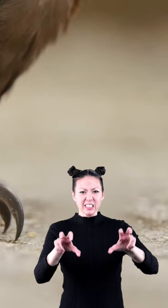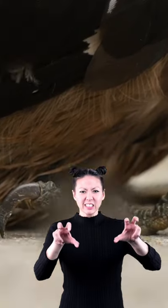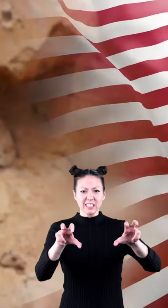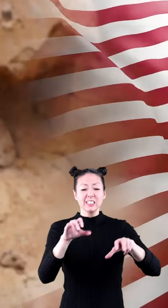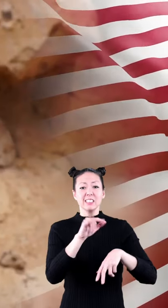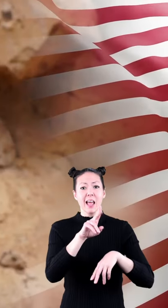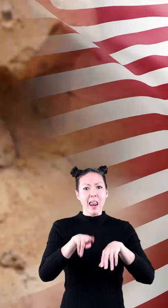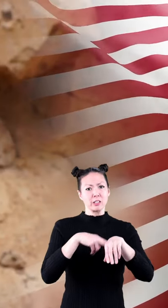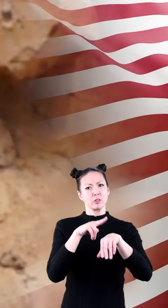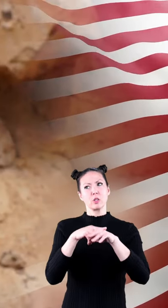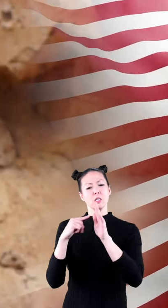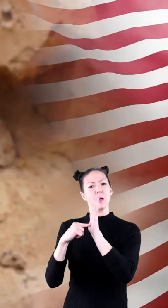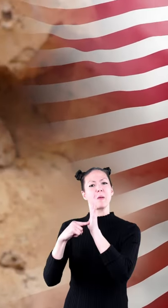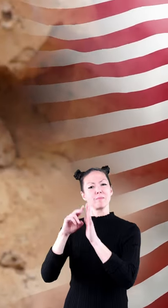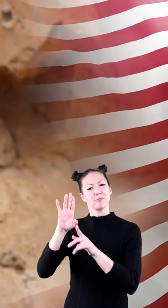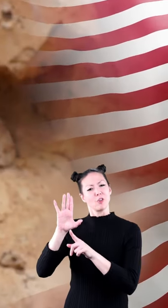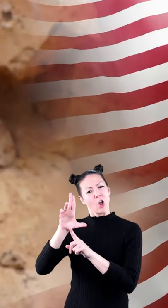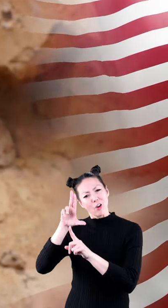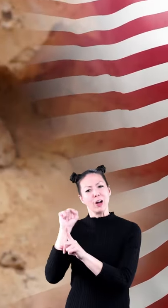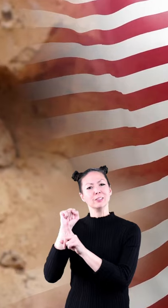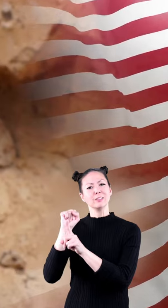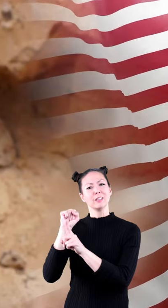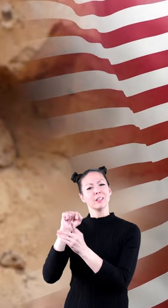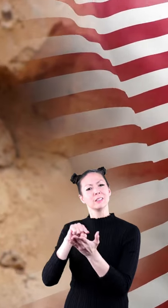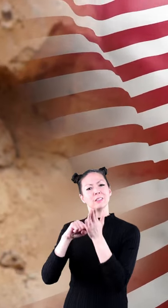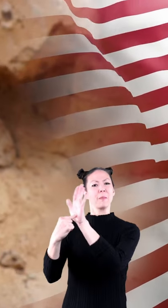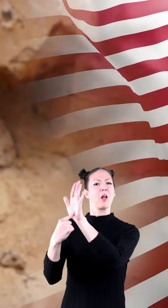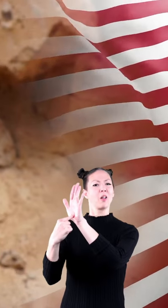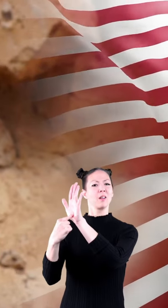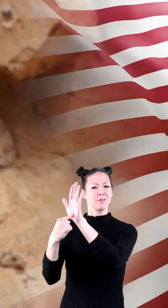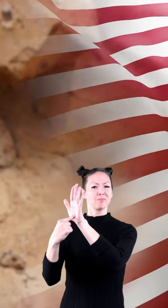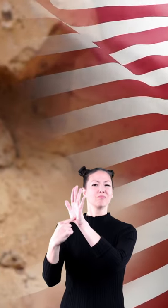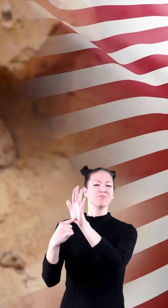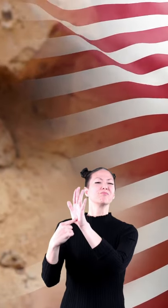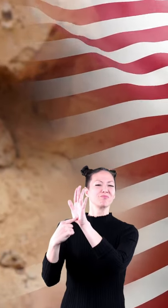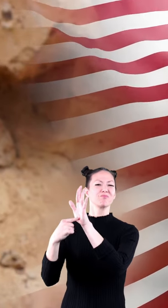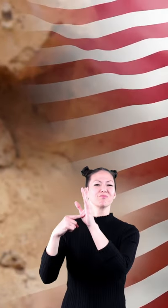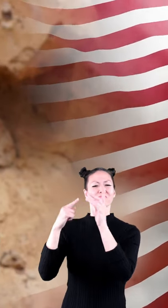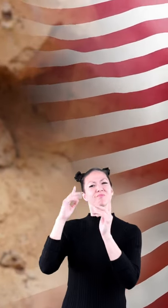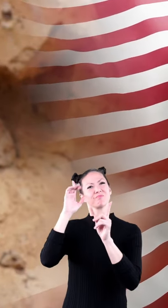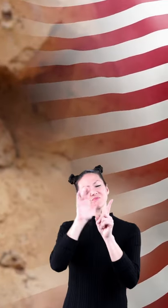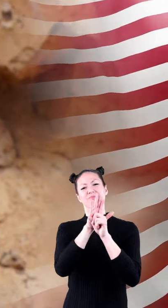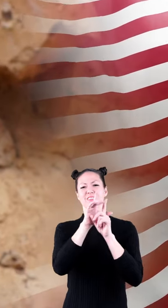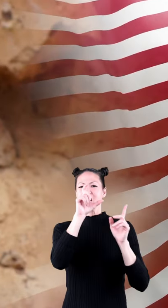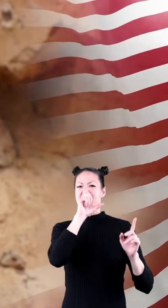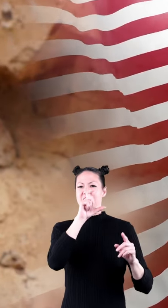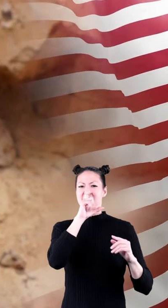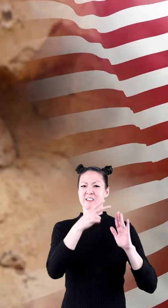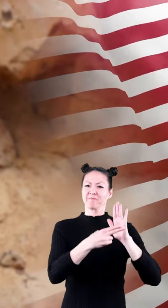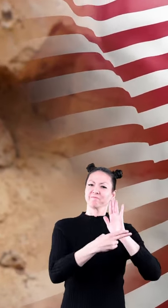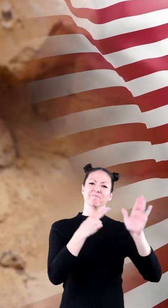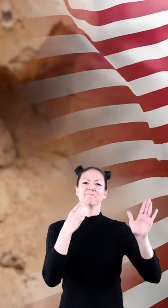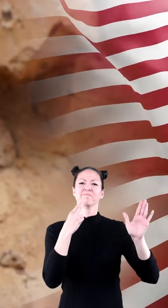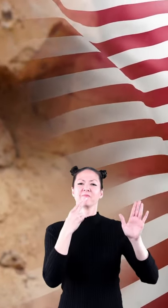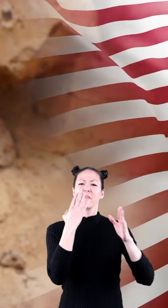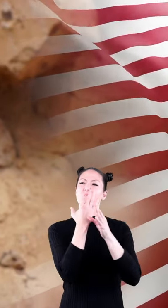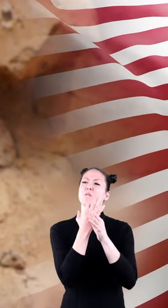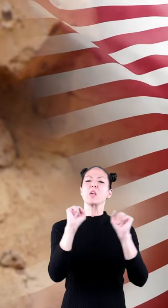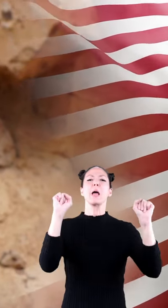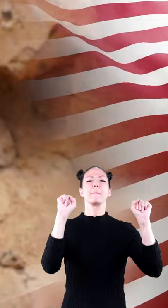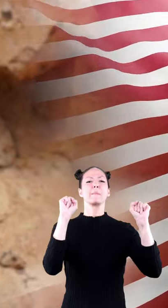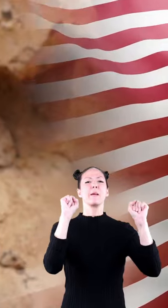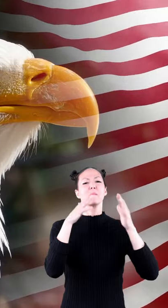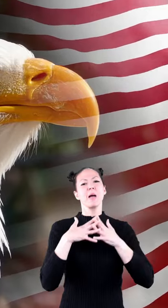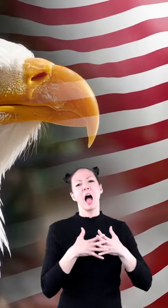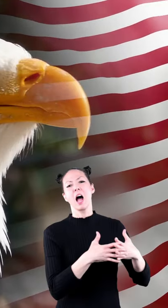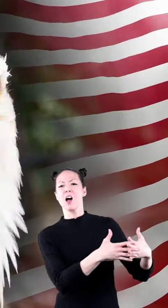it is the national symbol of the united states it was chosen to symbolize the strength and freedom of america